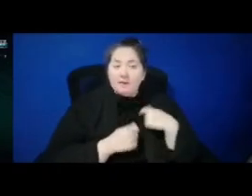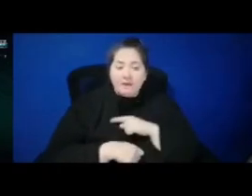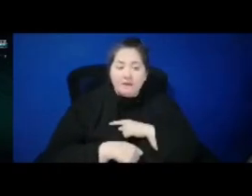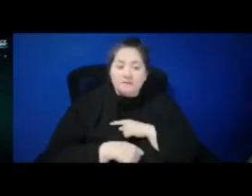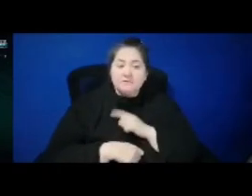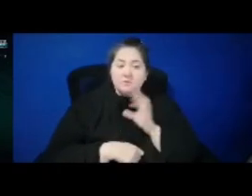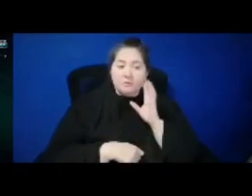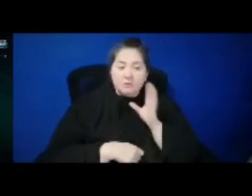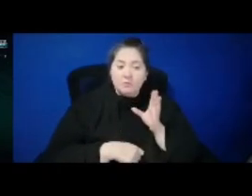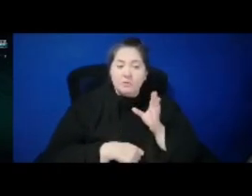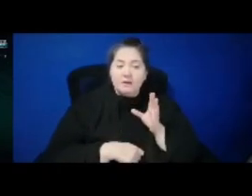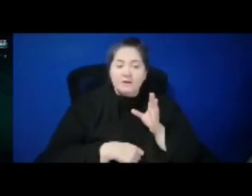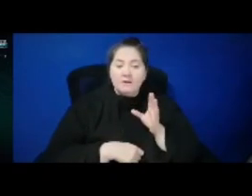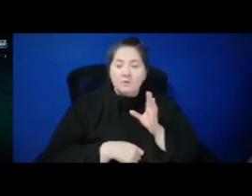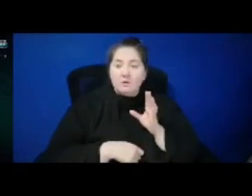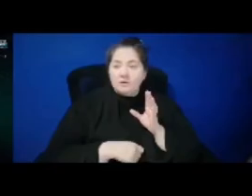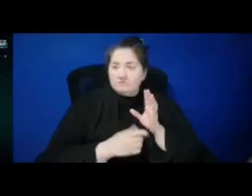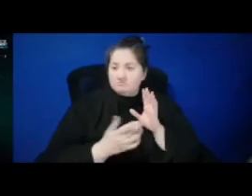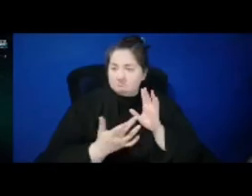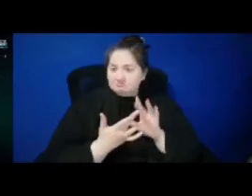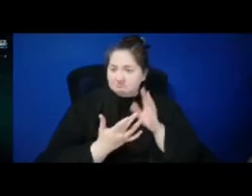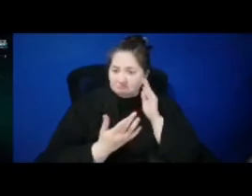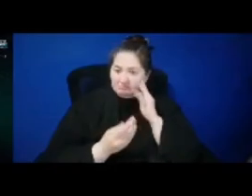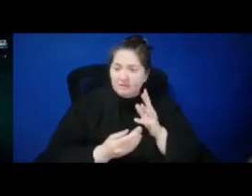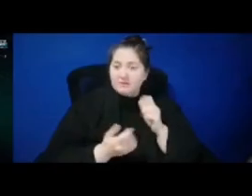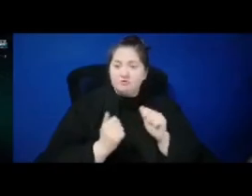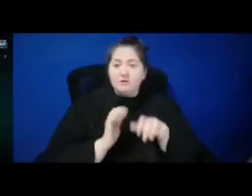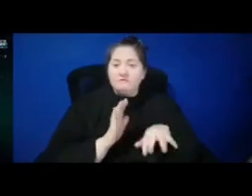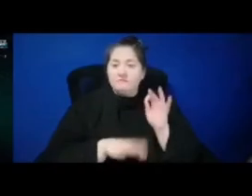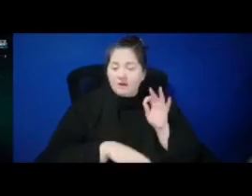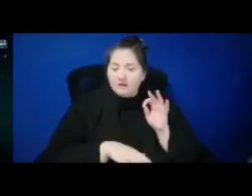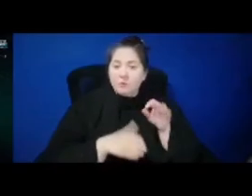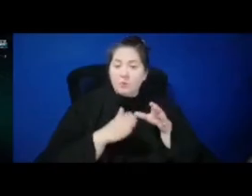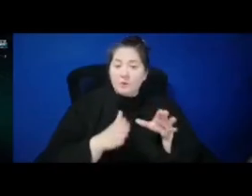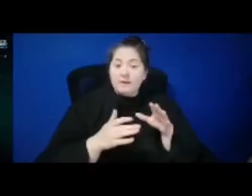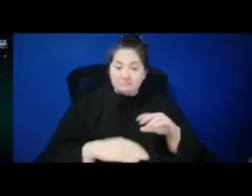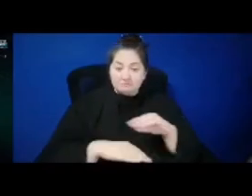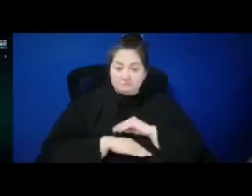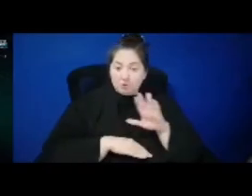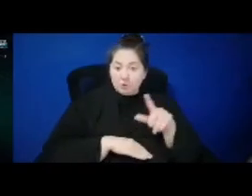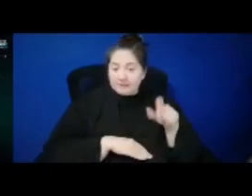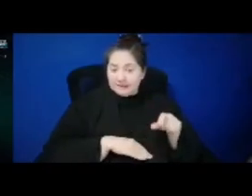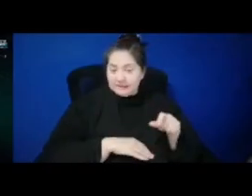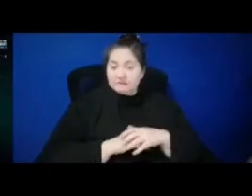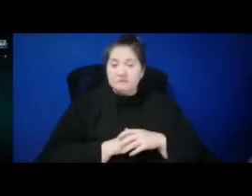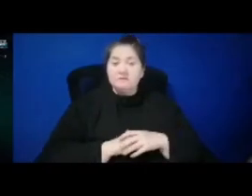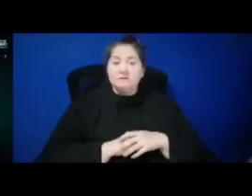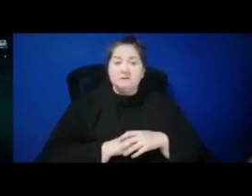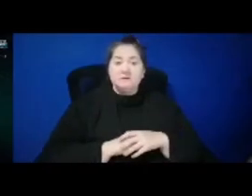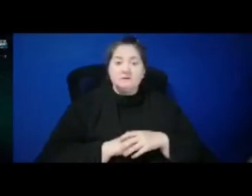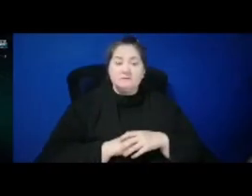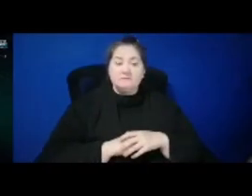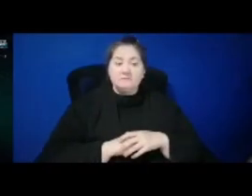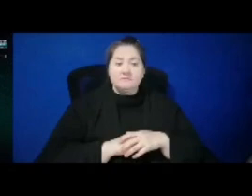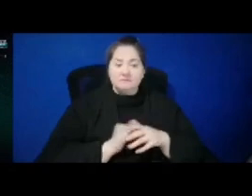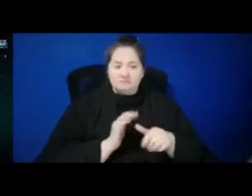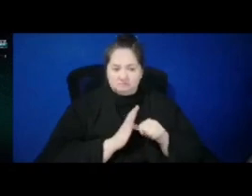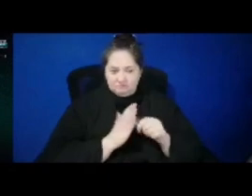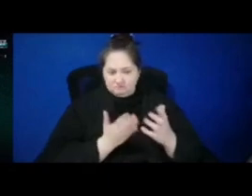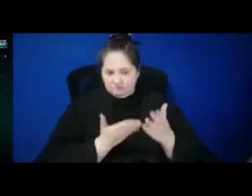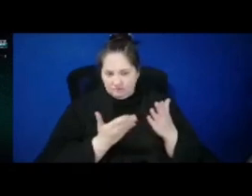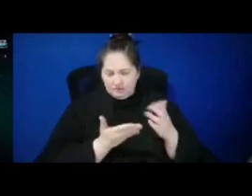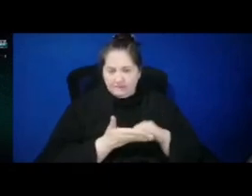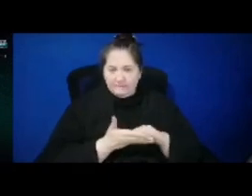and we will get back to you and try to find a way to meet your needs. So I would highly recommend